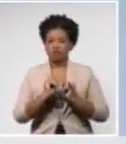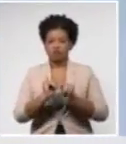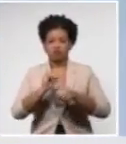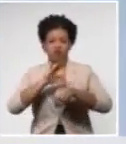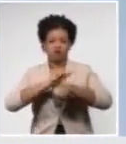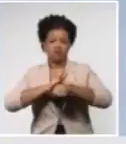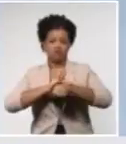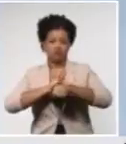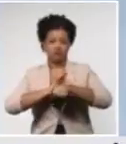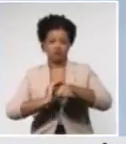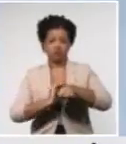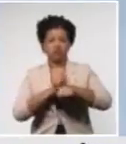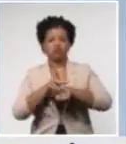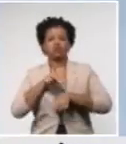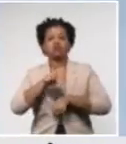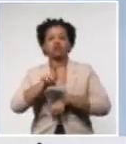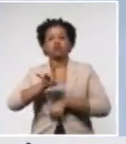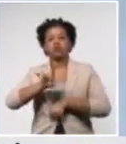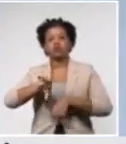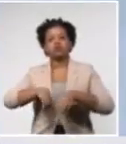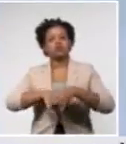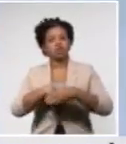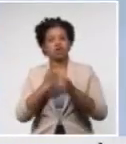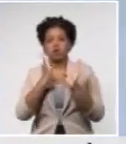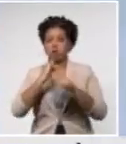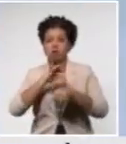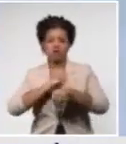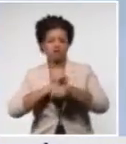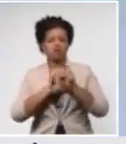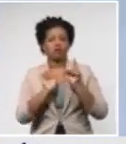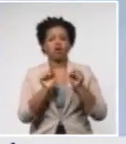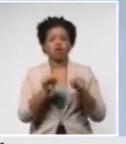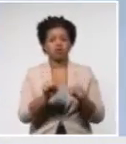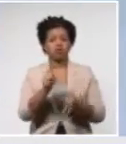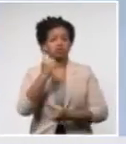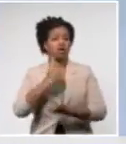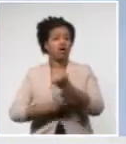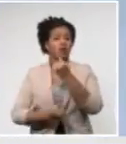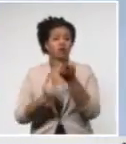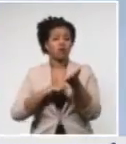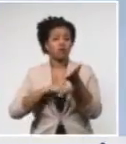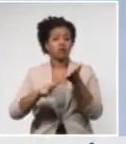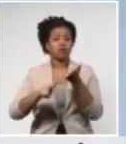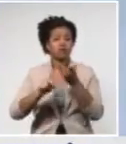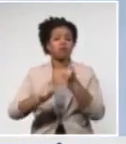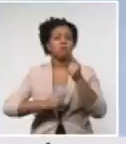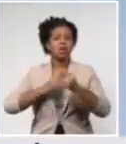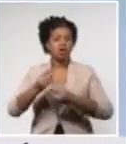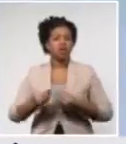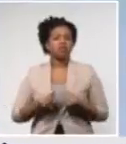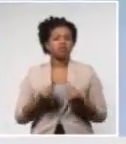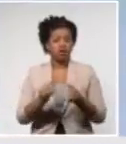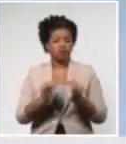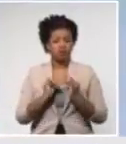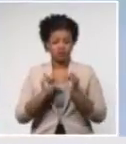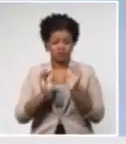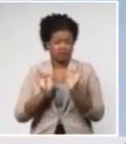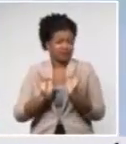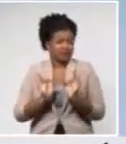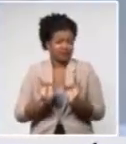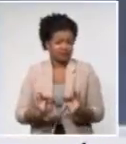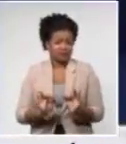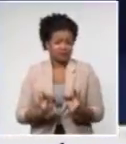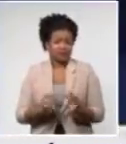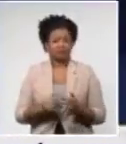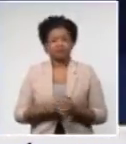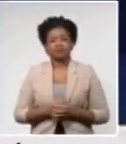any new case in the last 15 days. And some of these provinces, and tomorrow we're going to give you